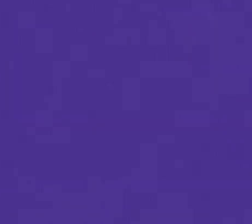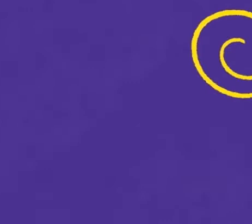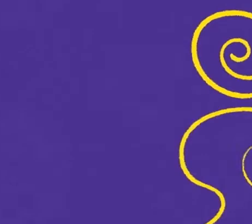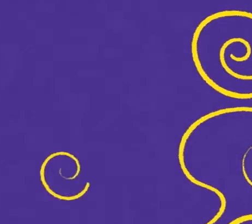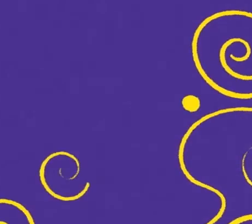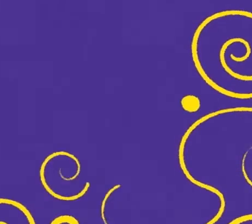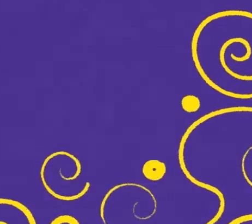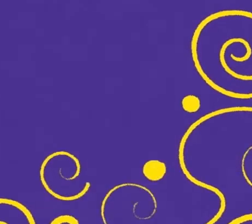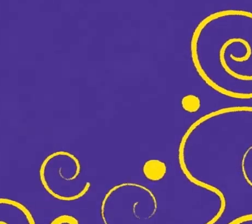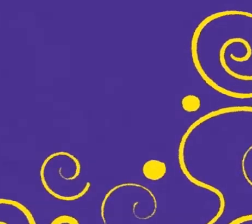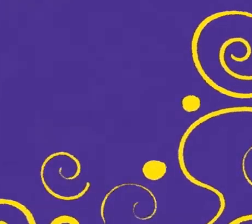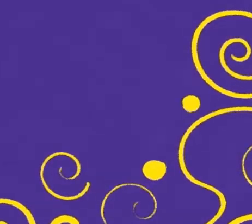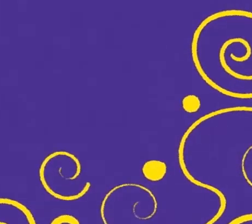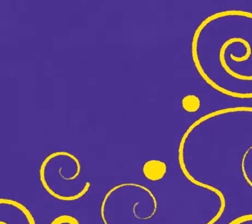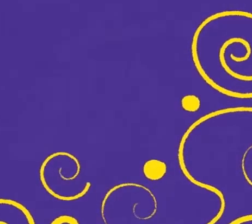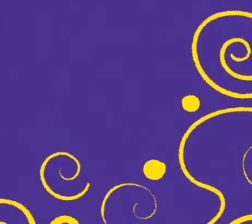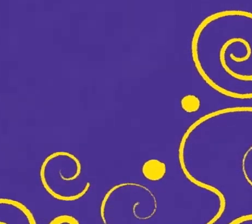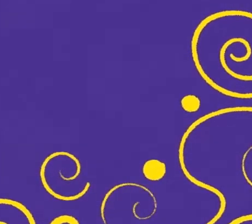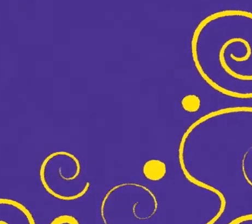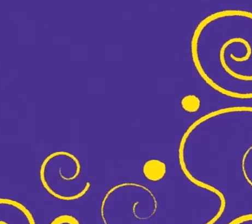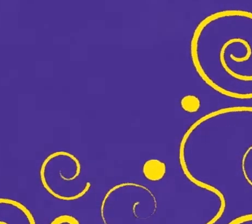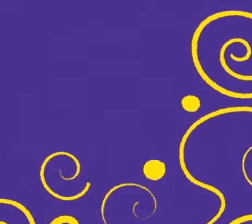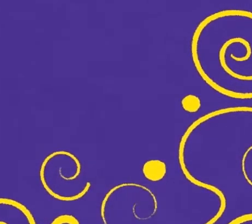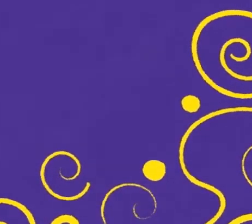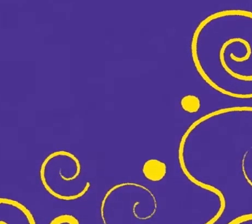right now by going to